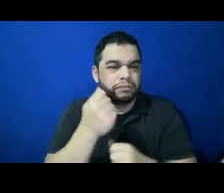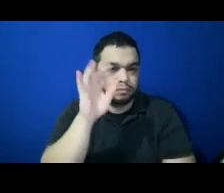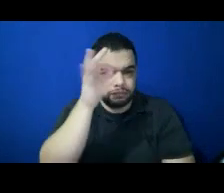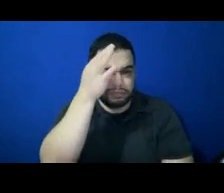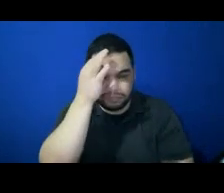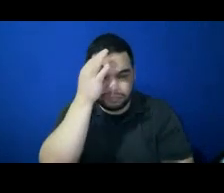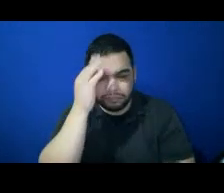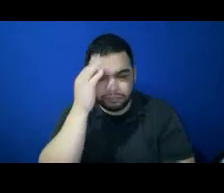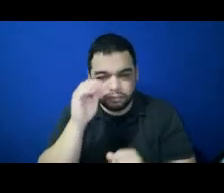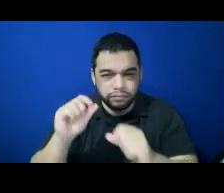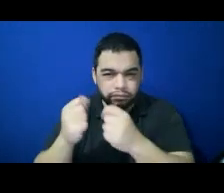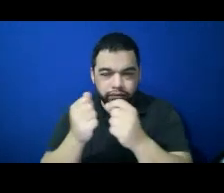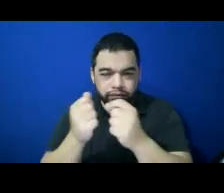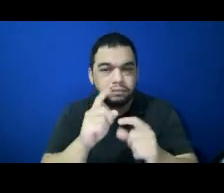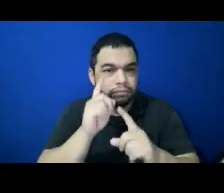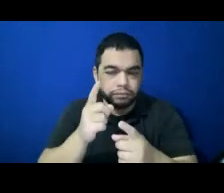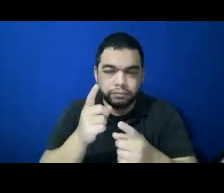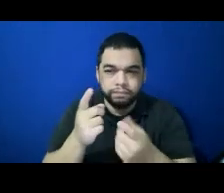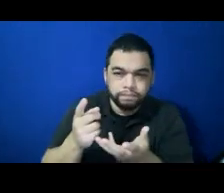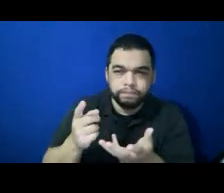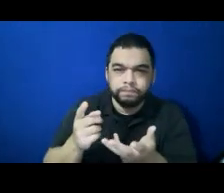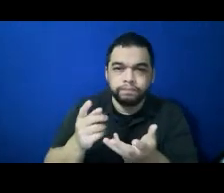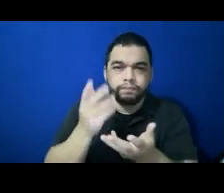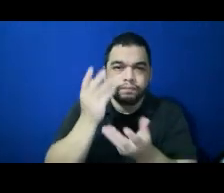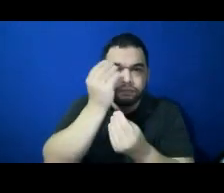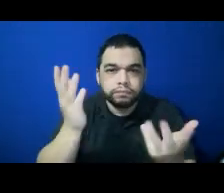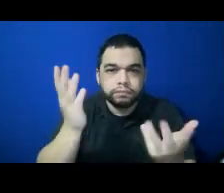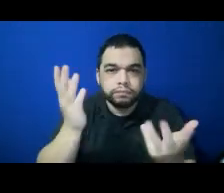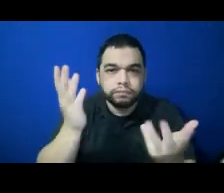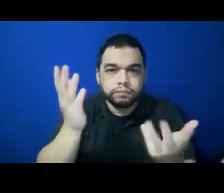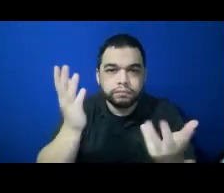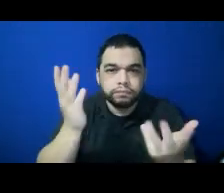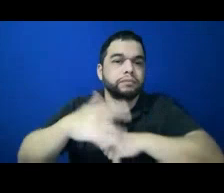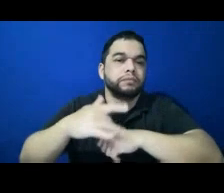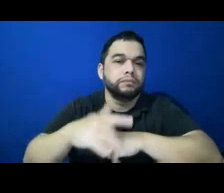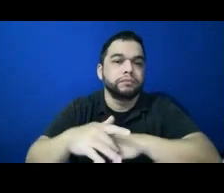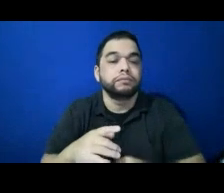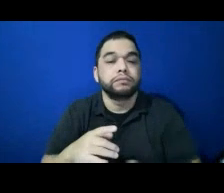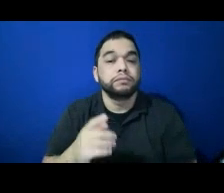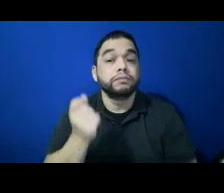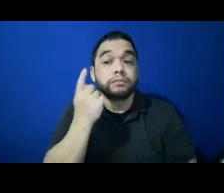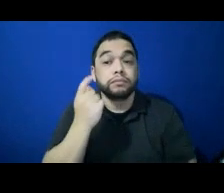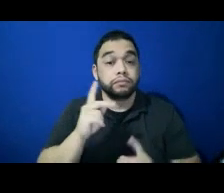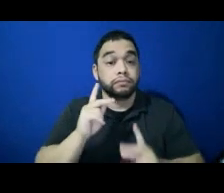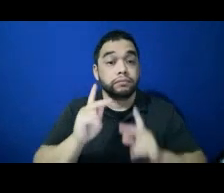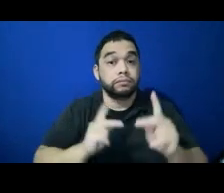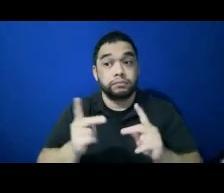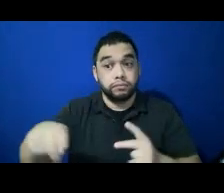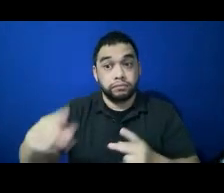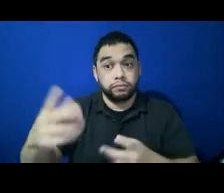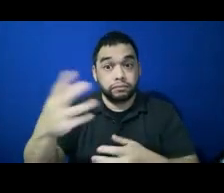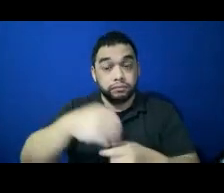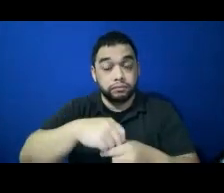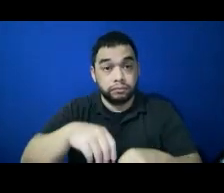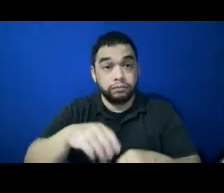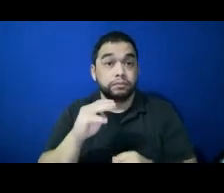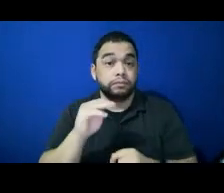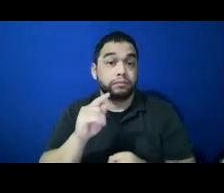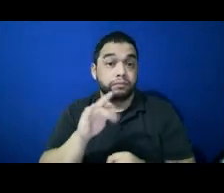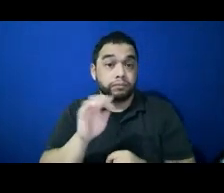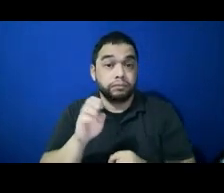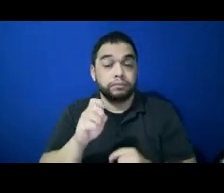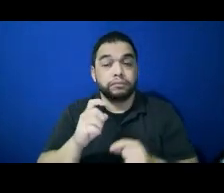agencies to be able to adapt to these changes. The objective is that people that come into this